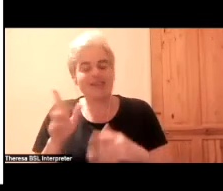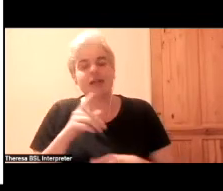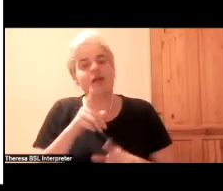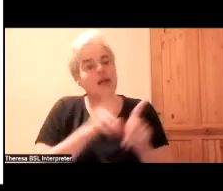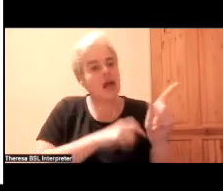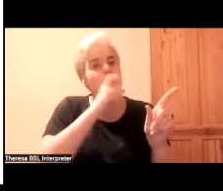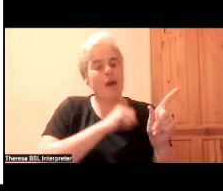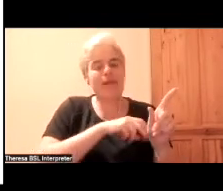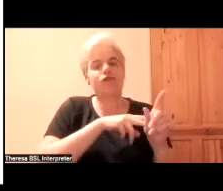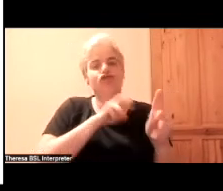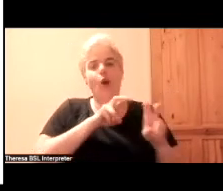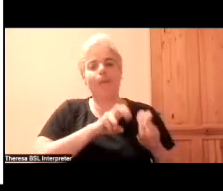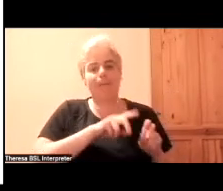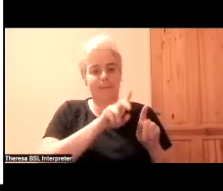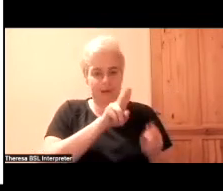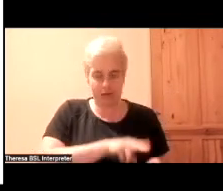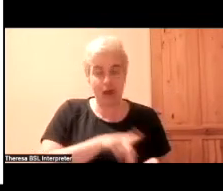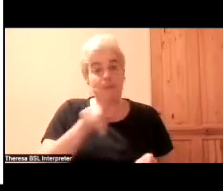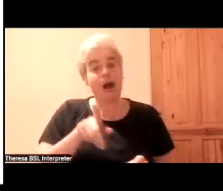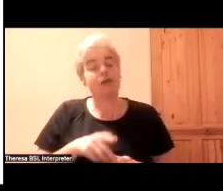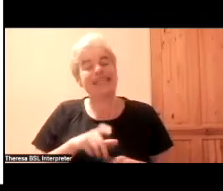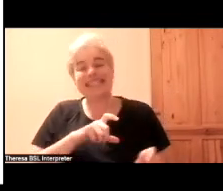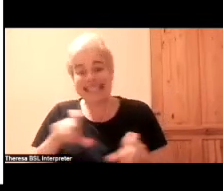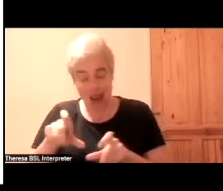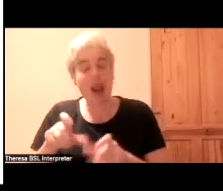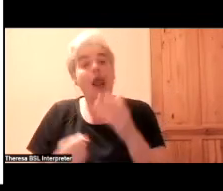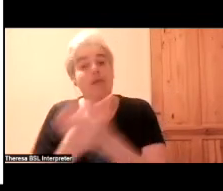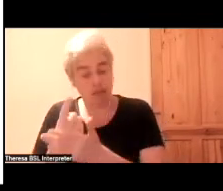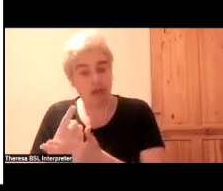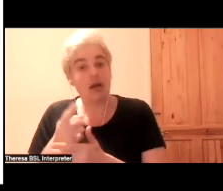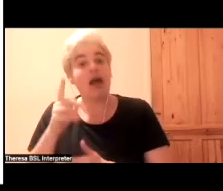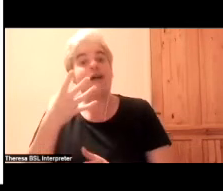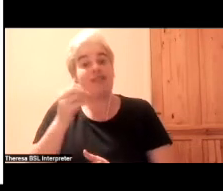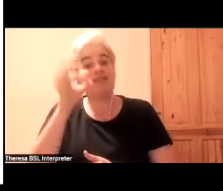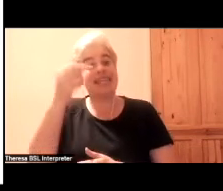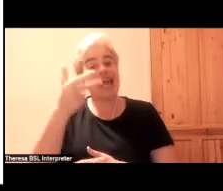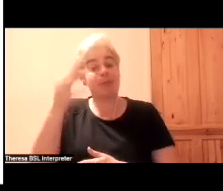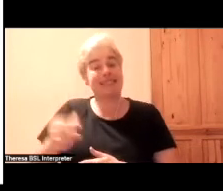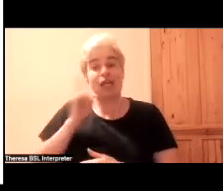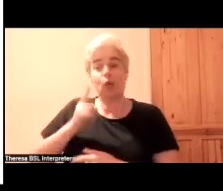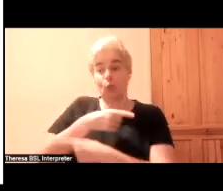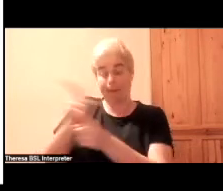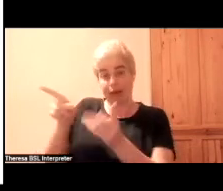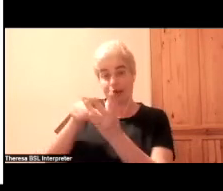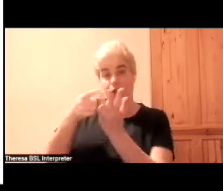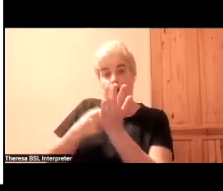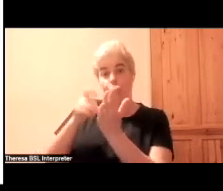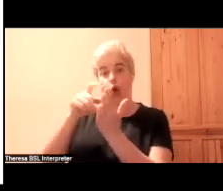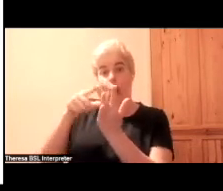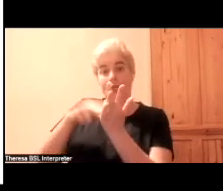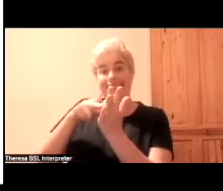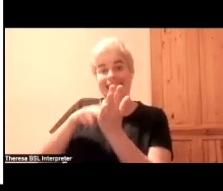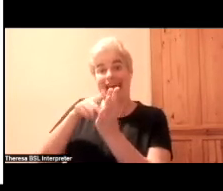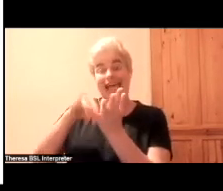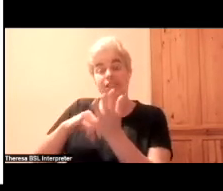men dropping. However, it is still the case that 58% of women ordinands were